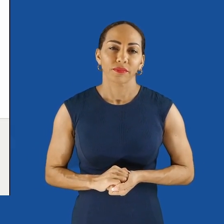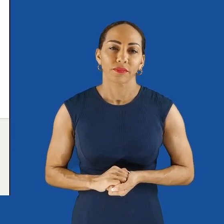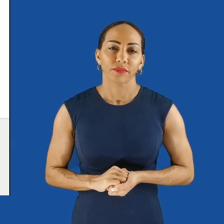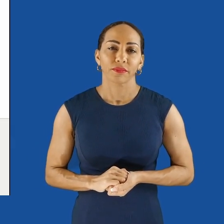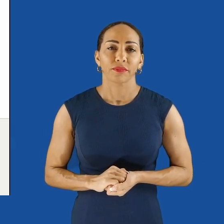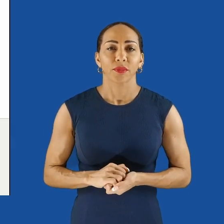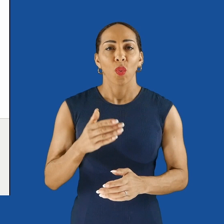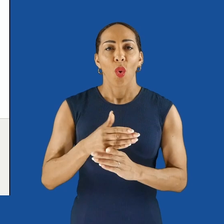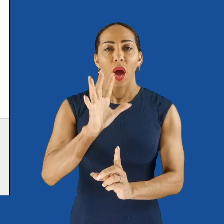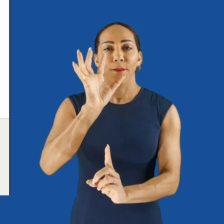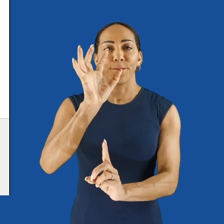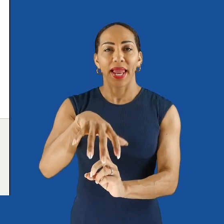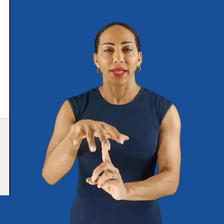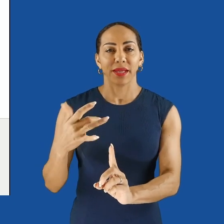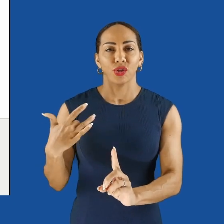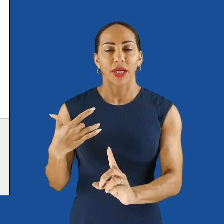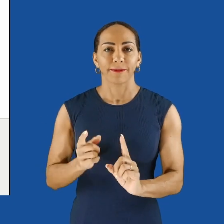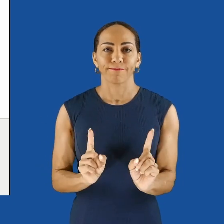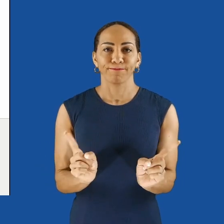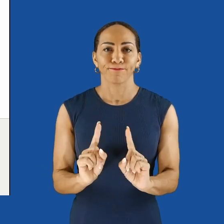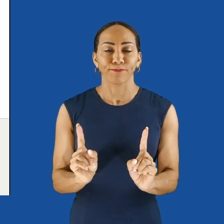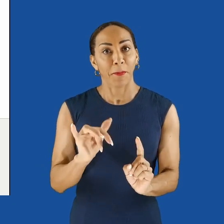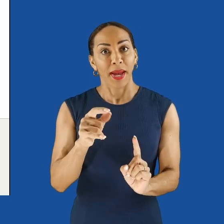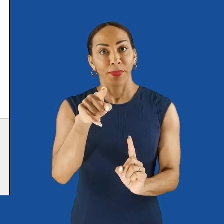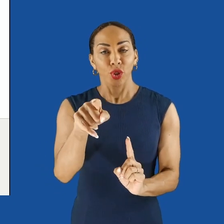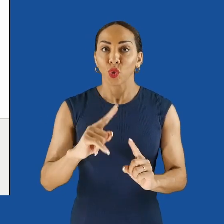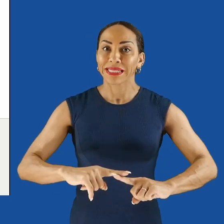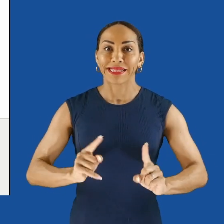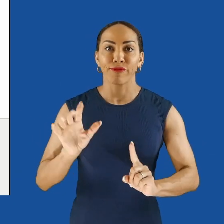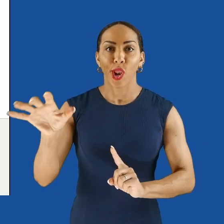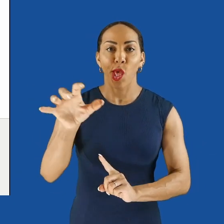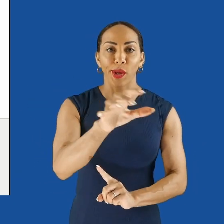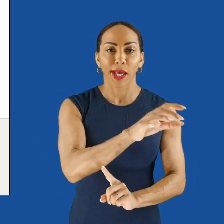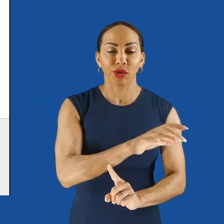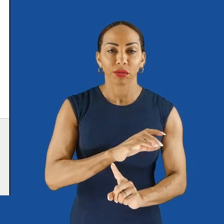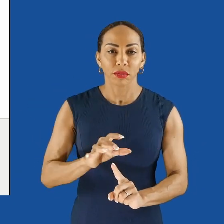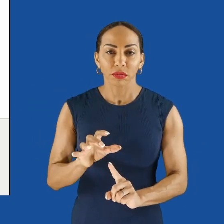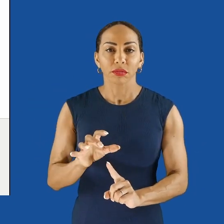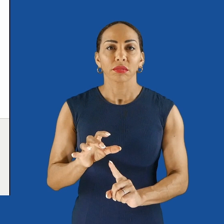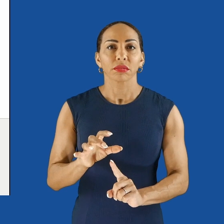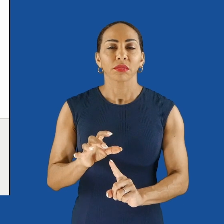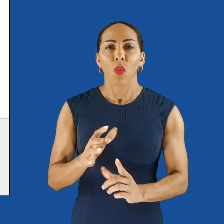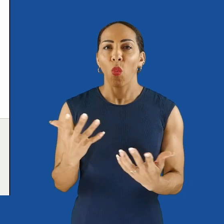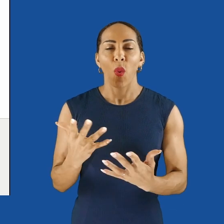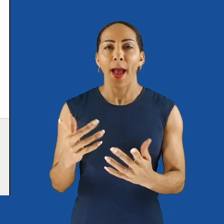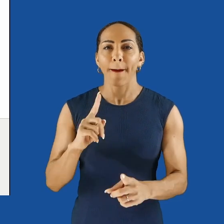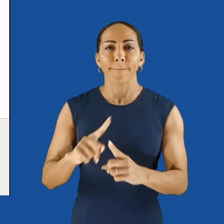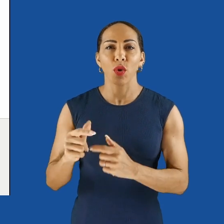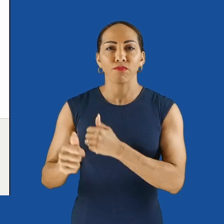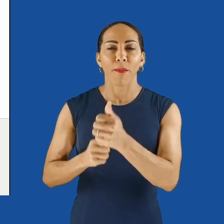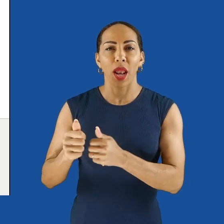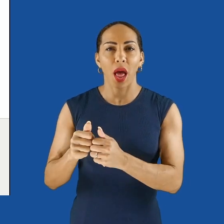What is your workplace address? If you work in different locations, provide the address where you work most